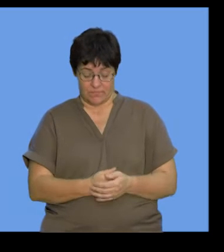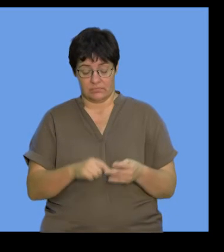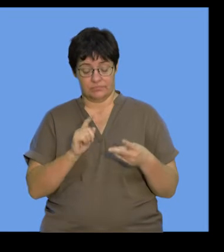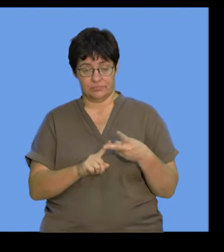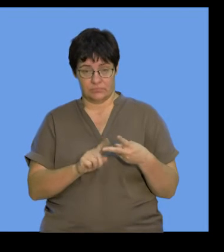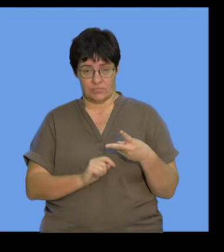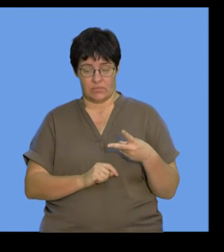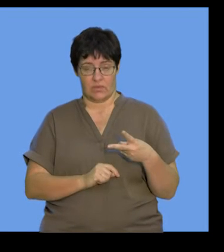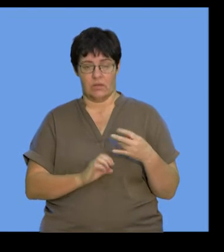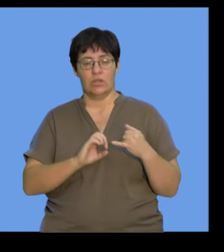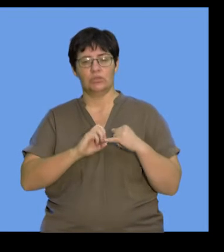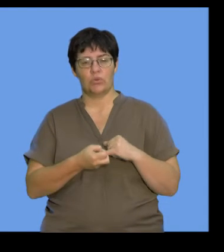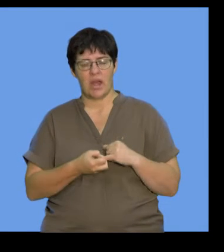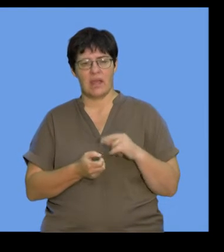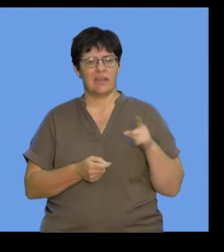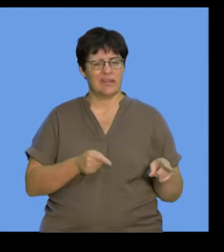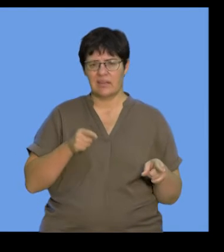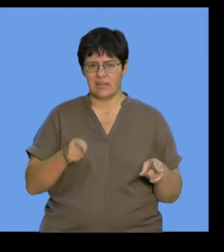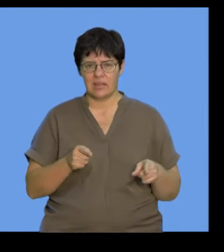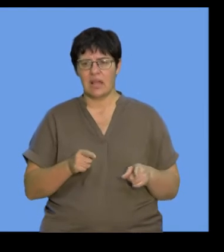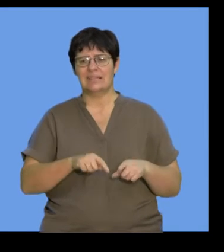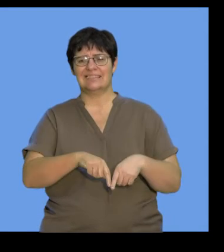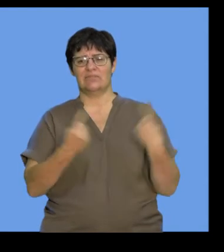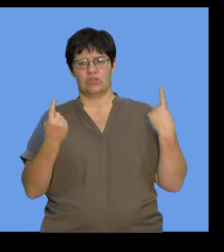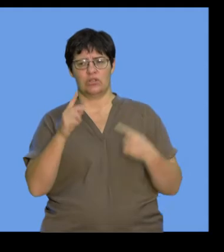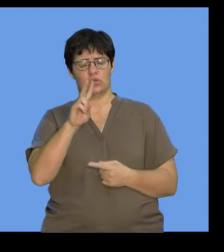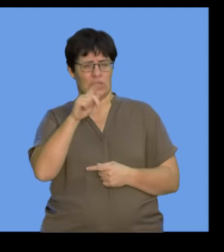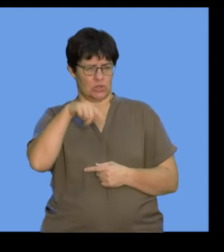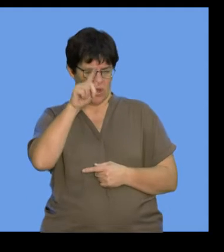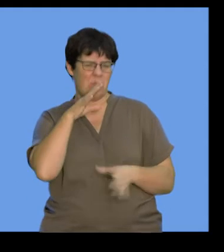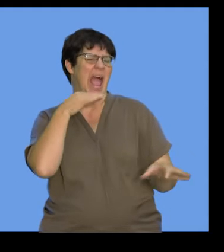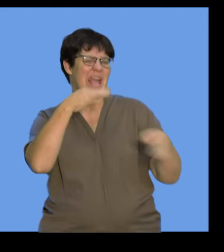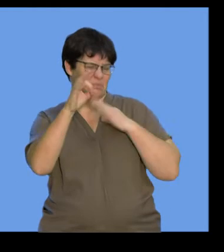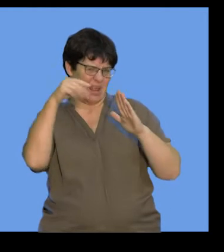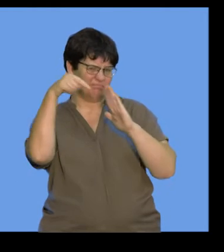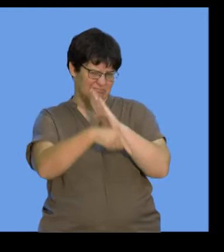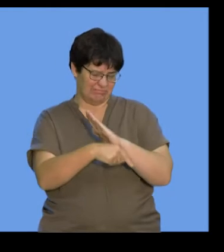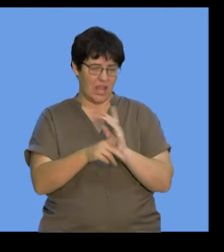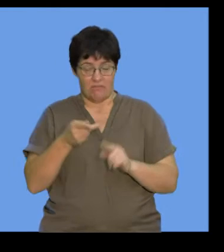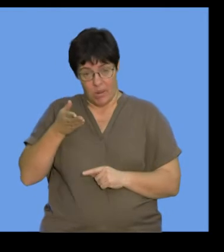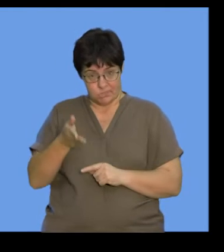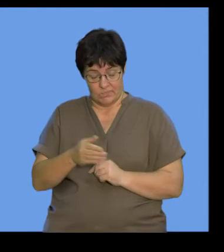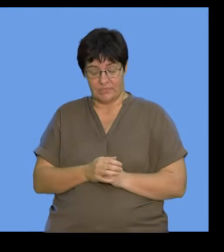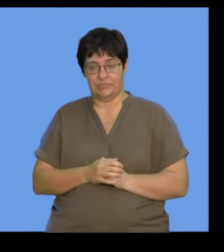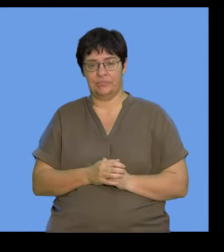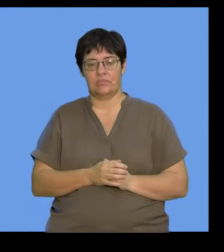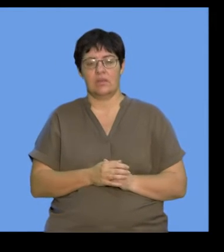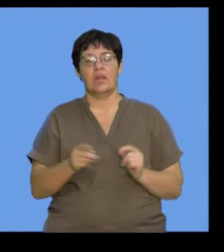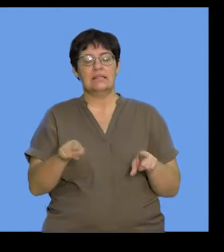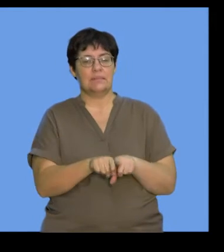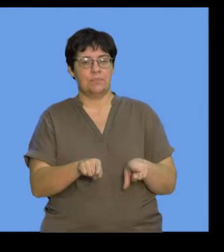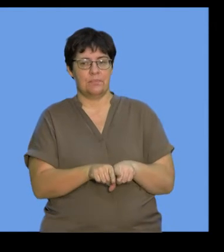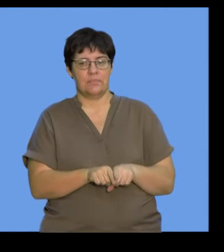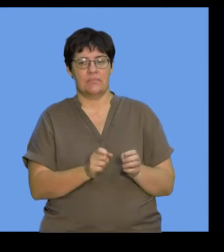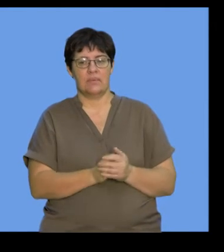are trying to look at a difference of two squares. I will explain further what this is when we get to that point. And then also